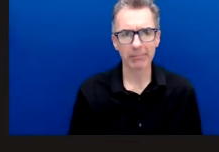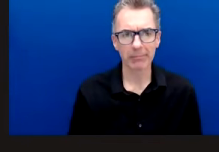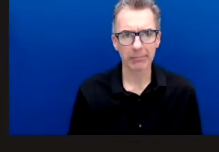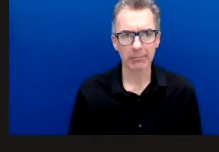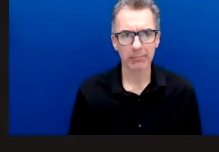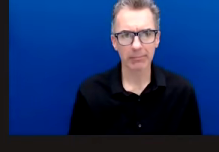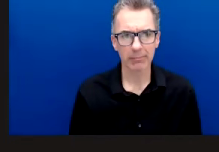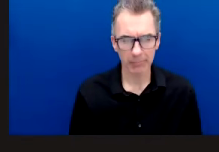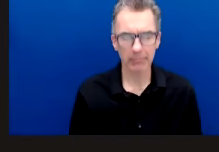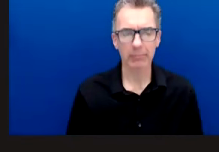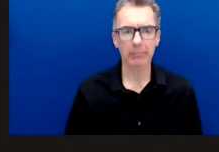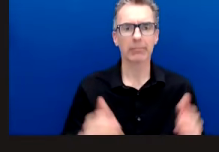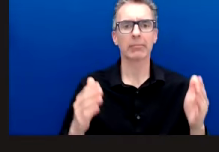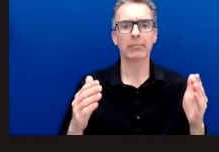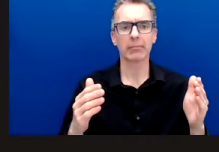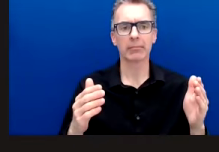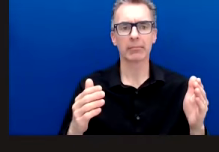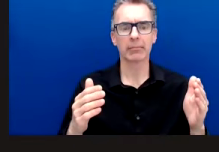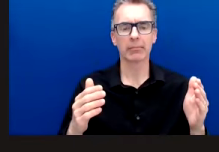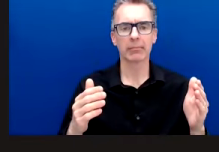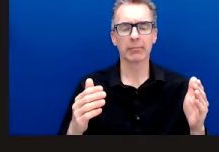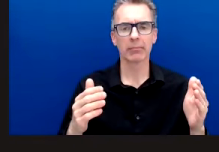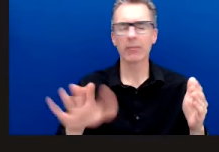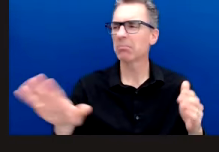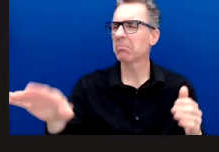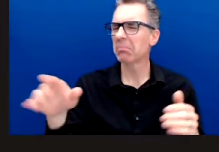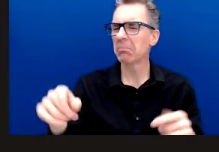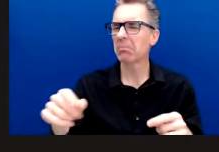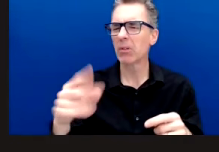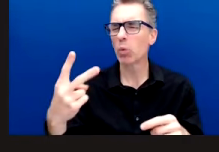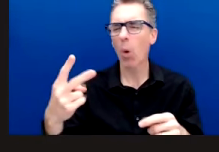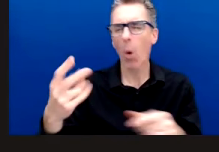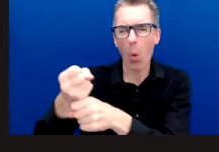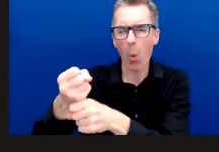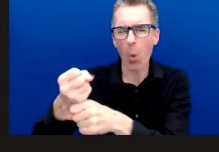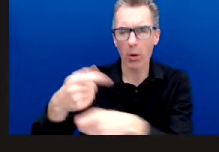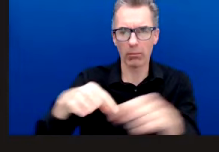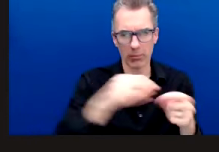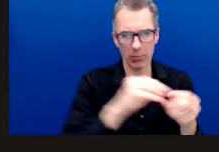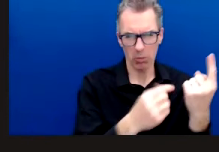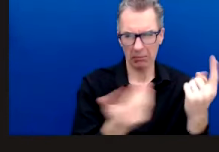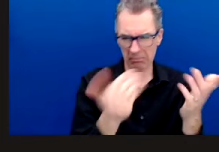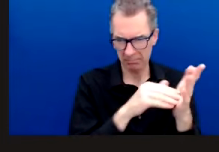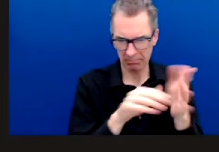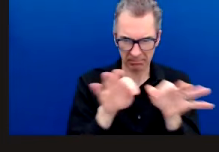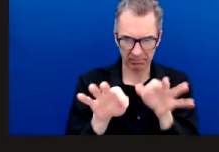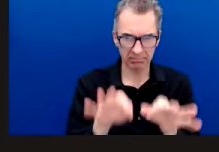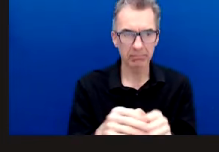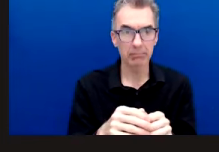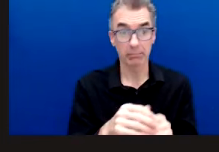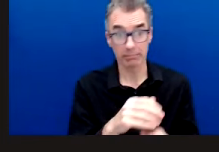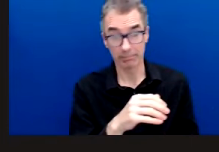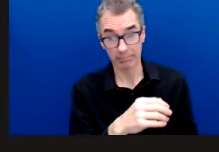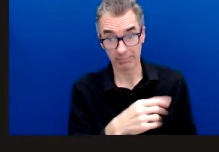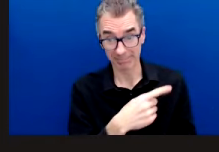And in this particular situation, if you can go back, Gladys, really quickly. Okay. In this particular